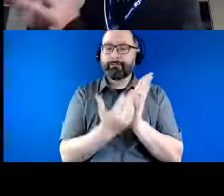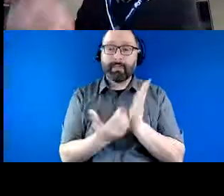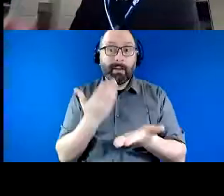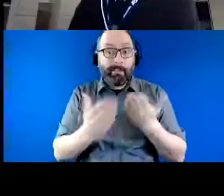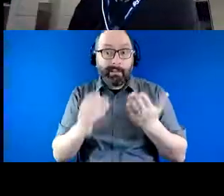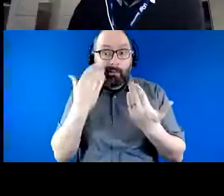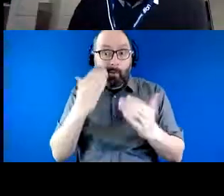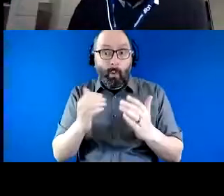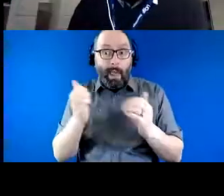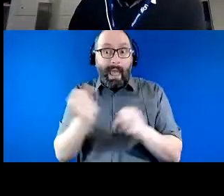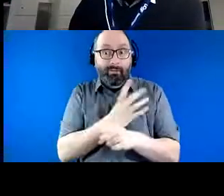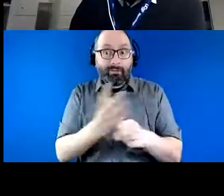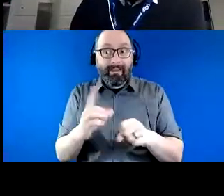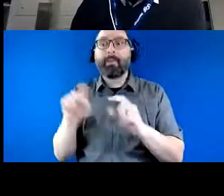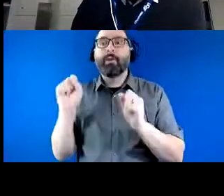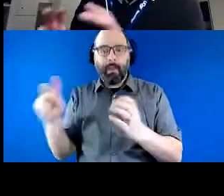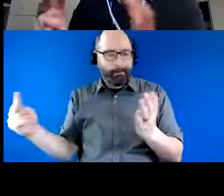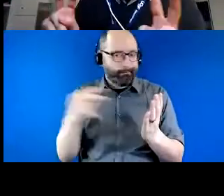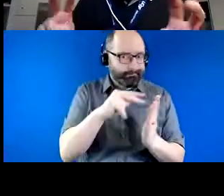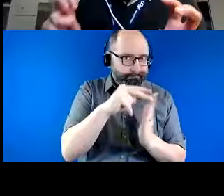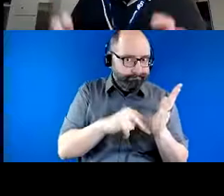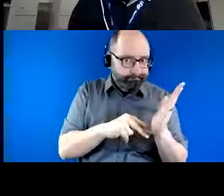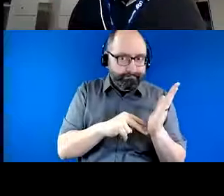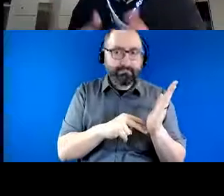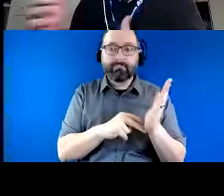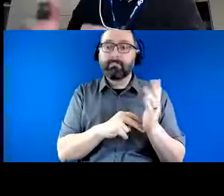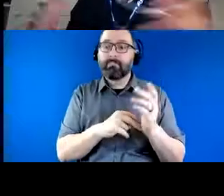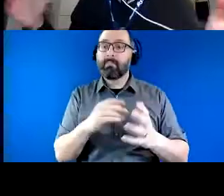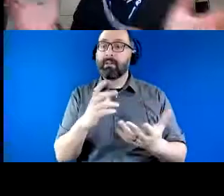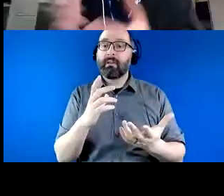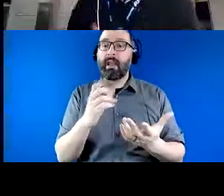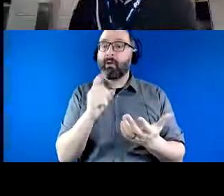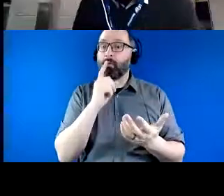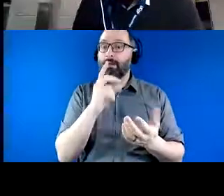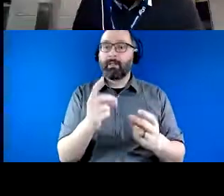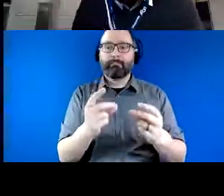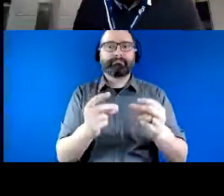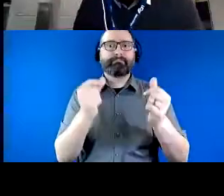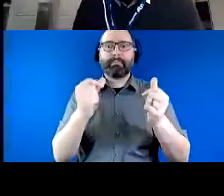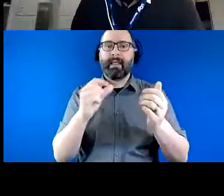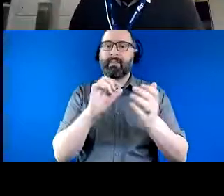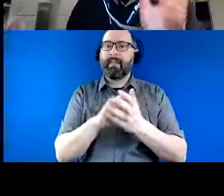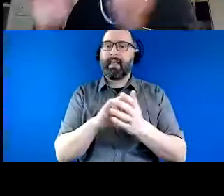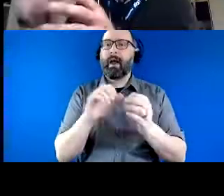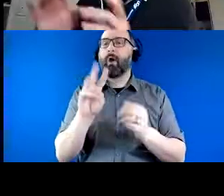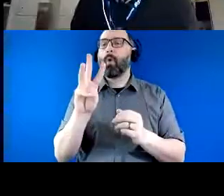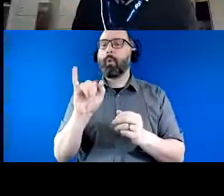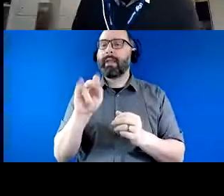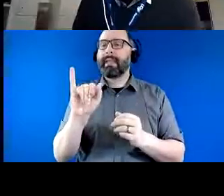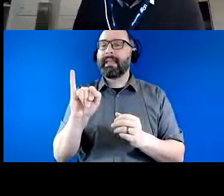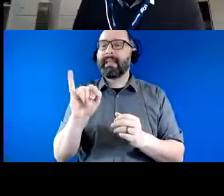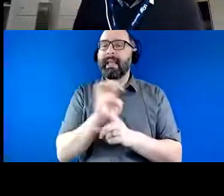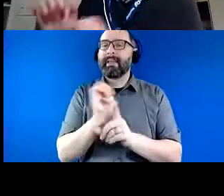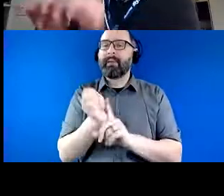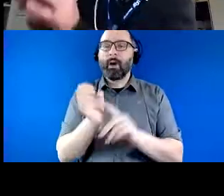but you can always refer to that resource, and it's something that is in a wiki environment. It can be curated by everyone, right? So everyone who knows